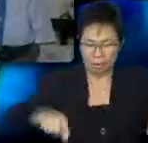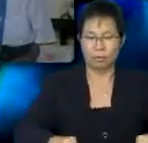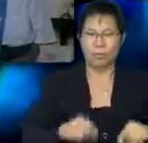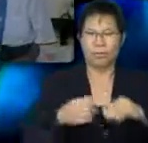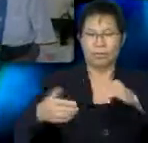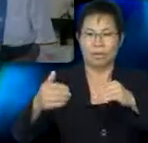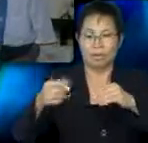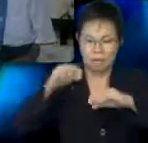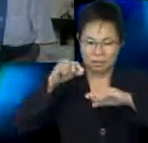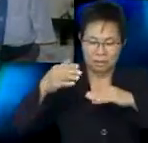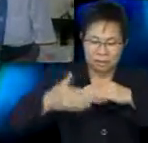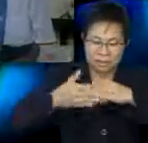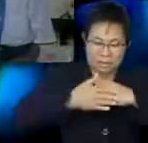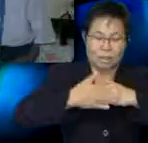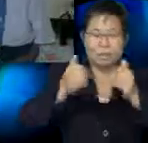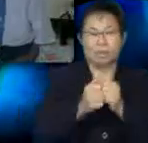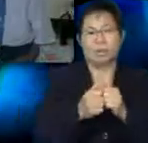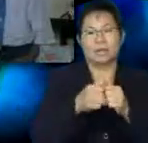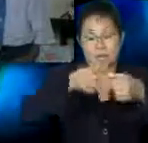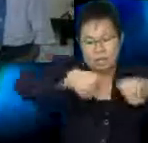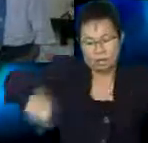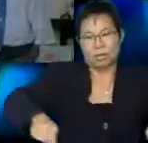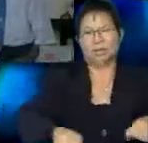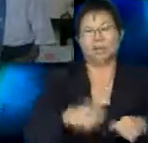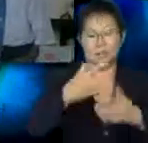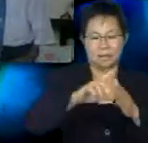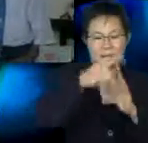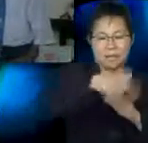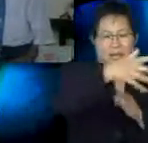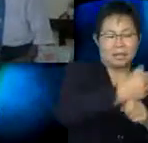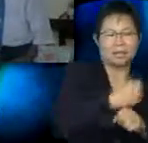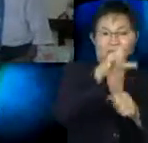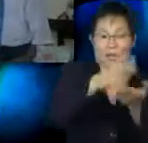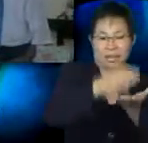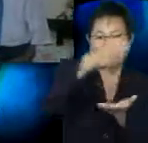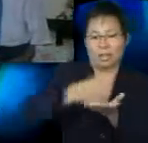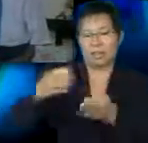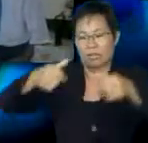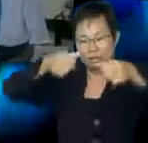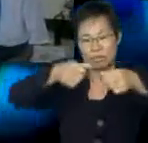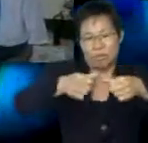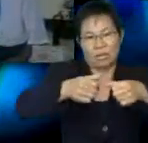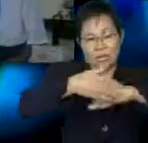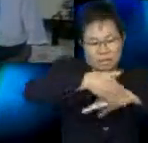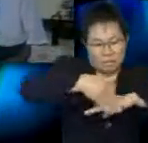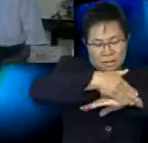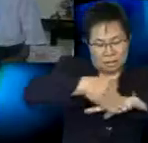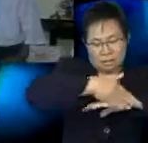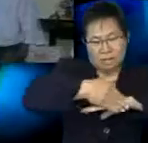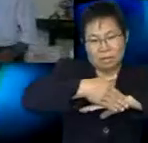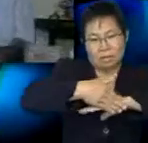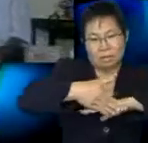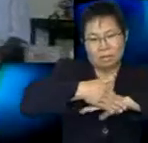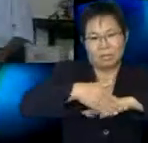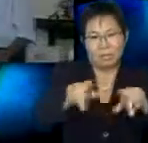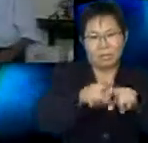Secondly, we take the 3 empty cans and fix it beside the bottle,